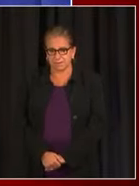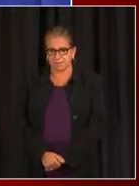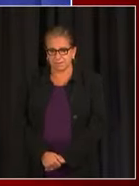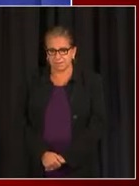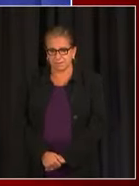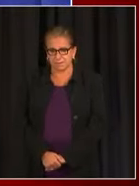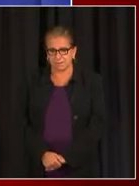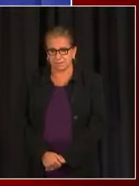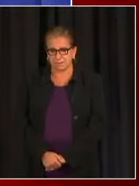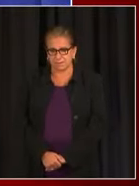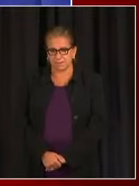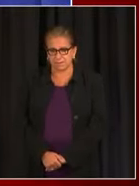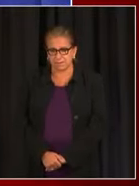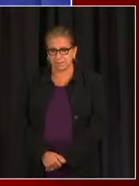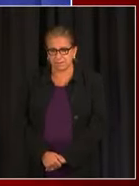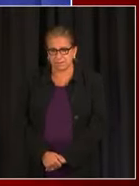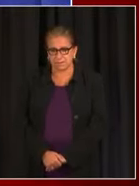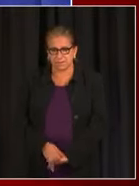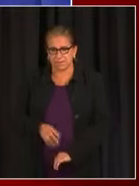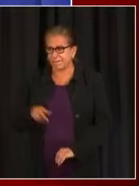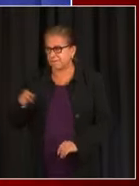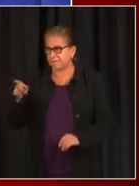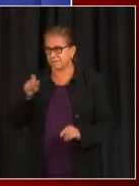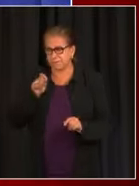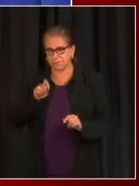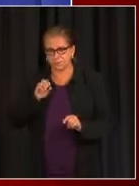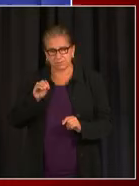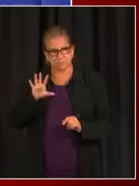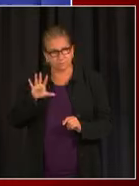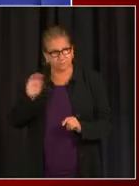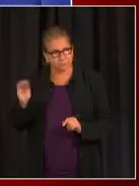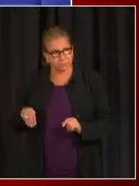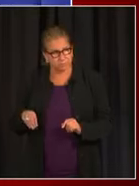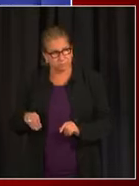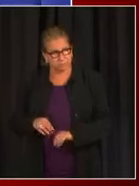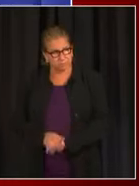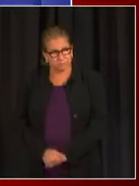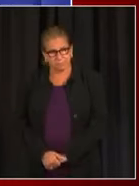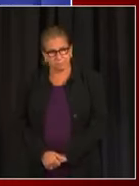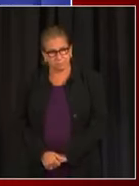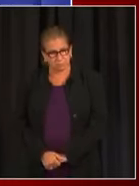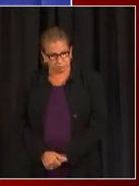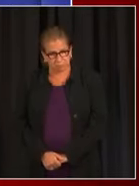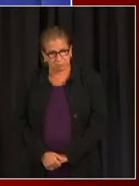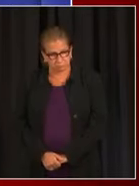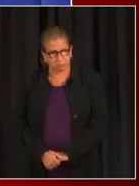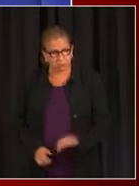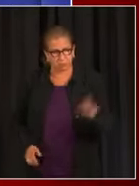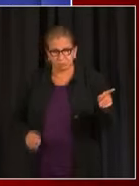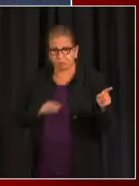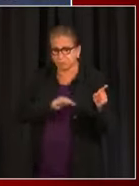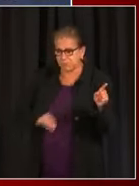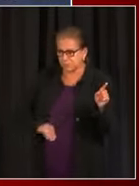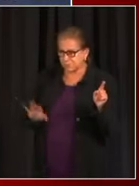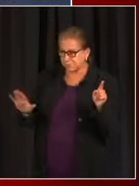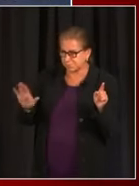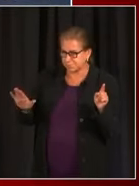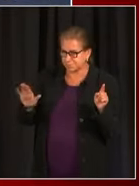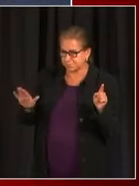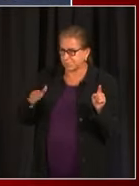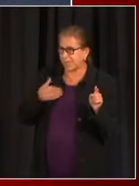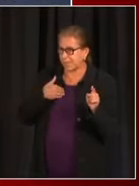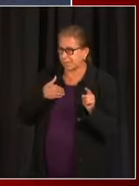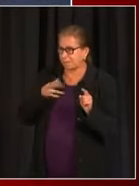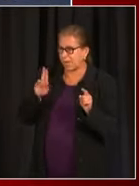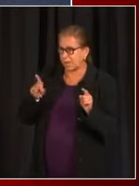than 0.05% of the fully vaccinated population in the district. And that is something we plan to update bi-weekly.